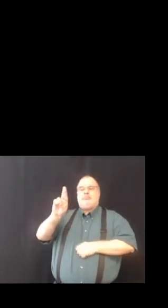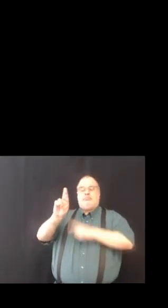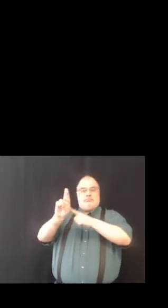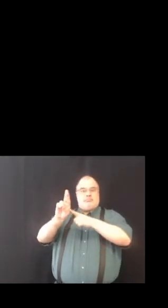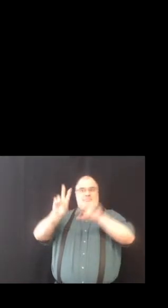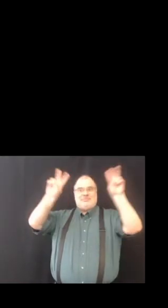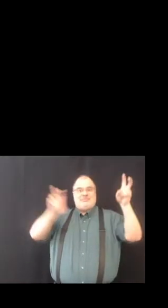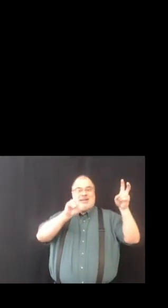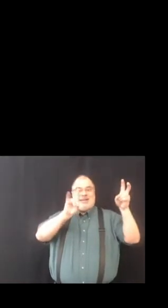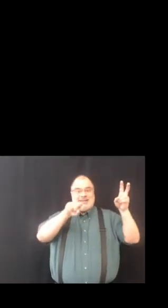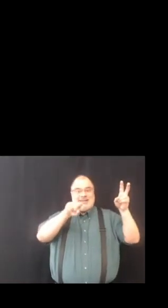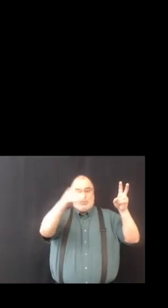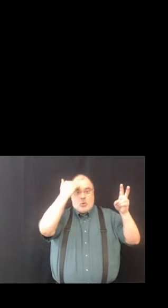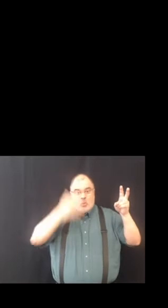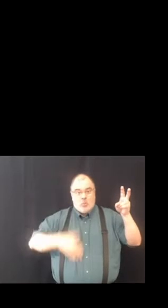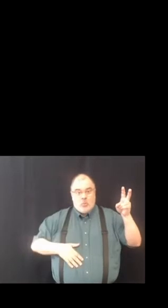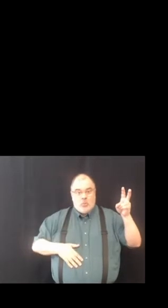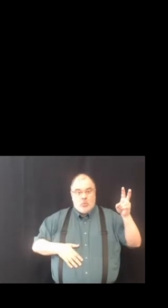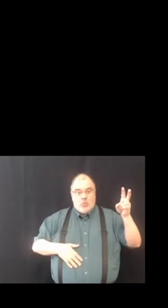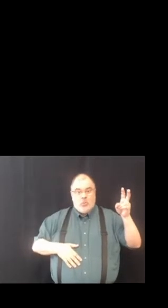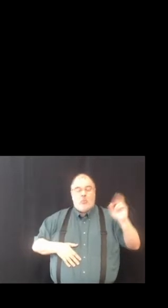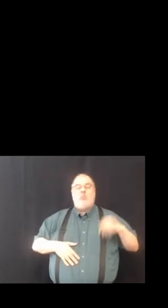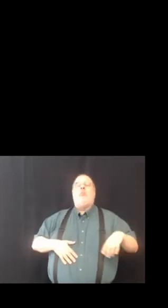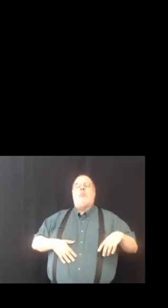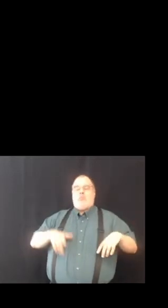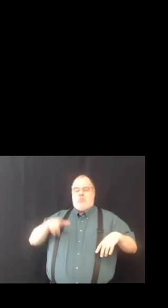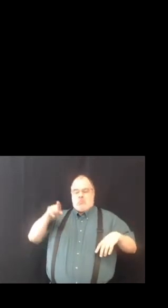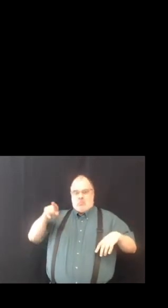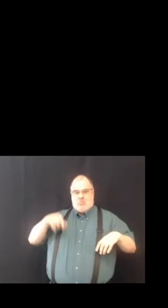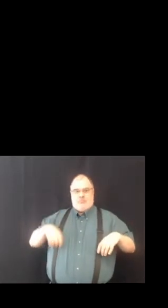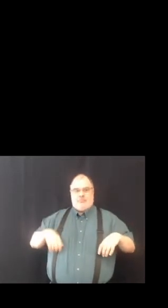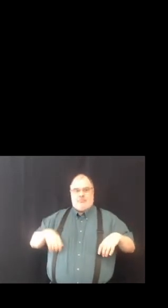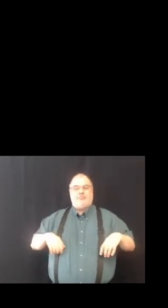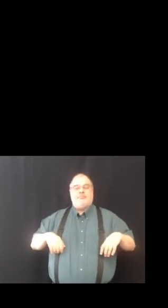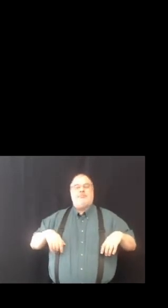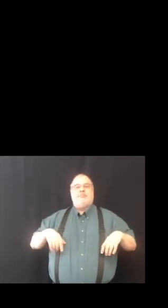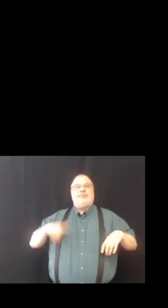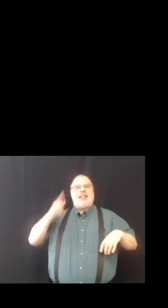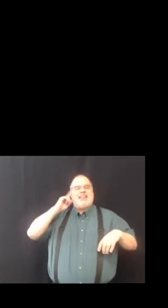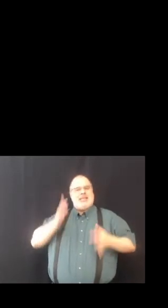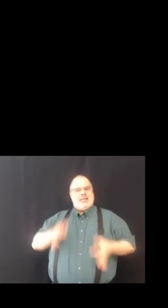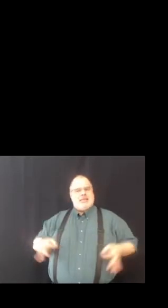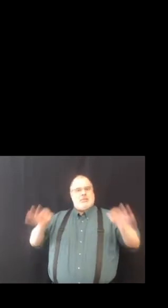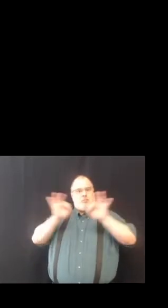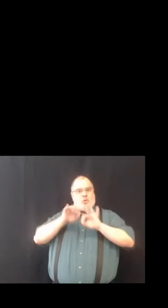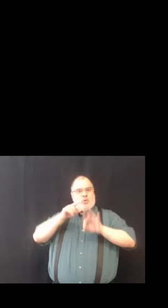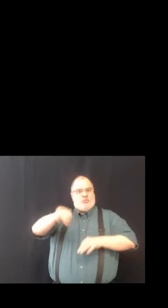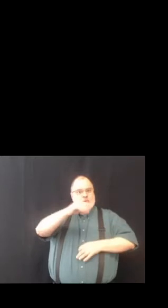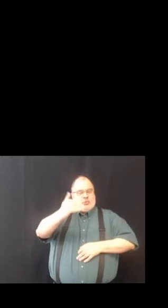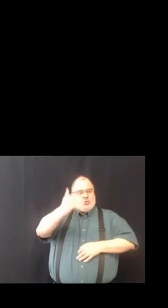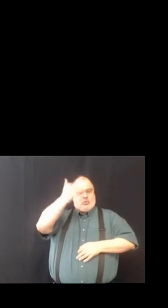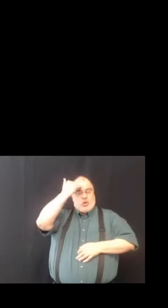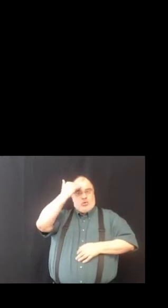you can work and also remain on our home and community-based waiver services?" We think that's important to know because I know many individuals believe that if they